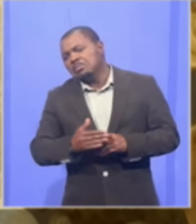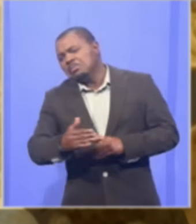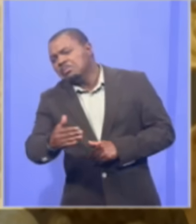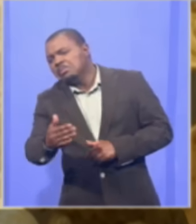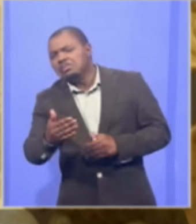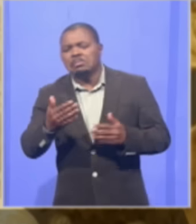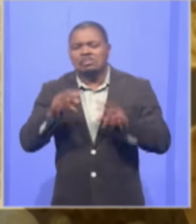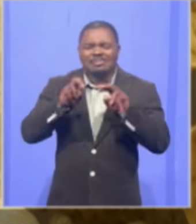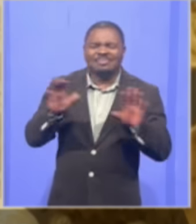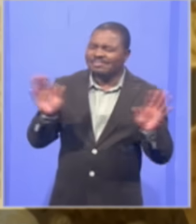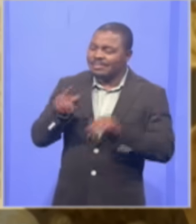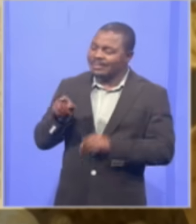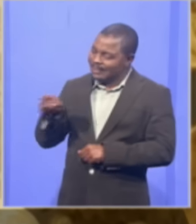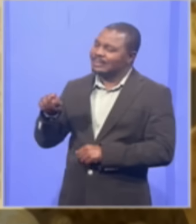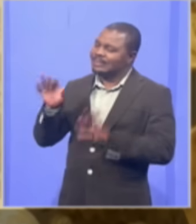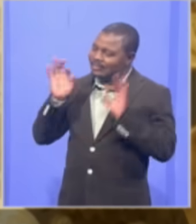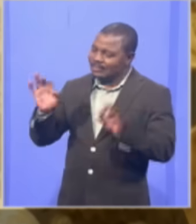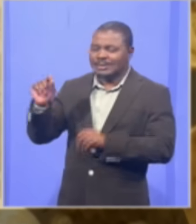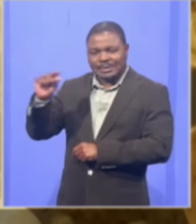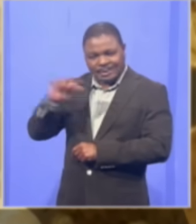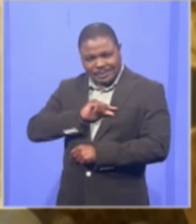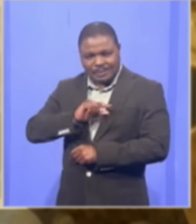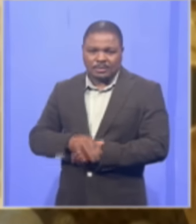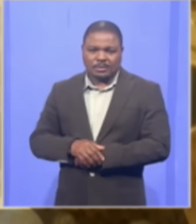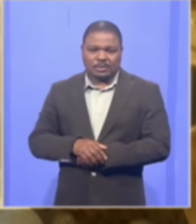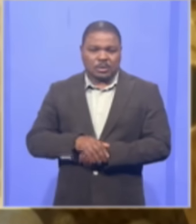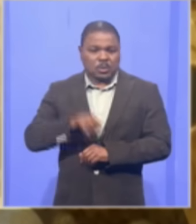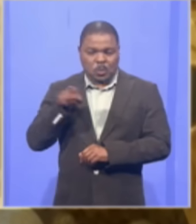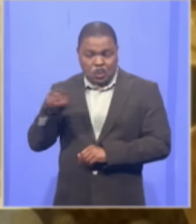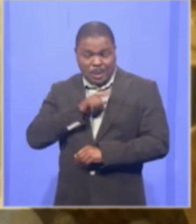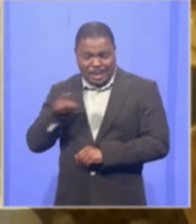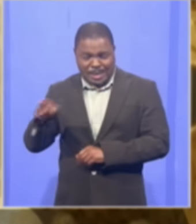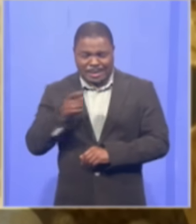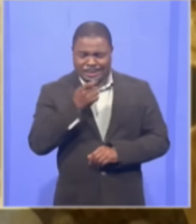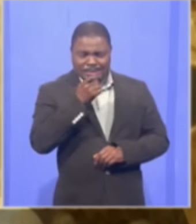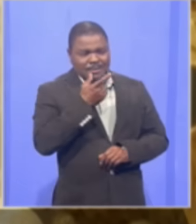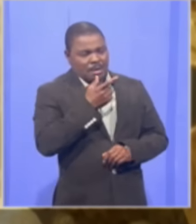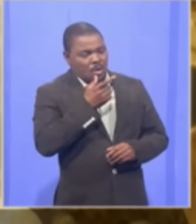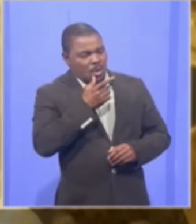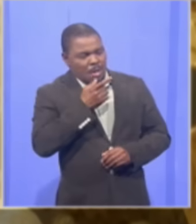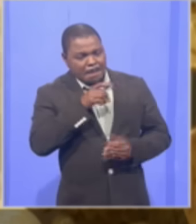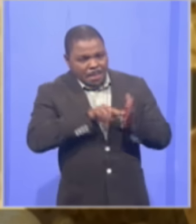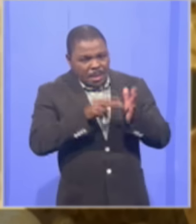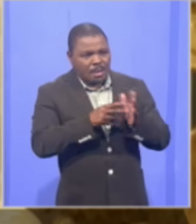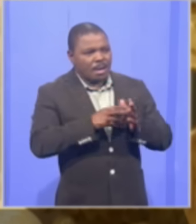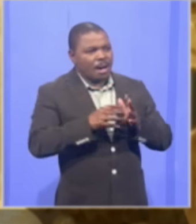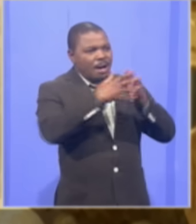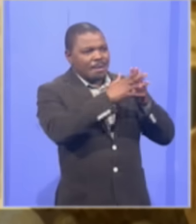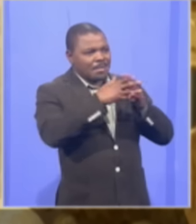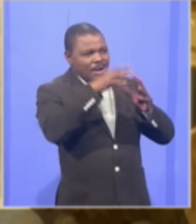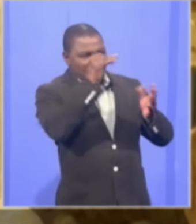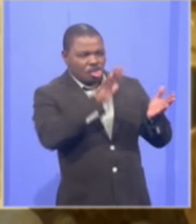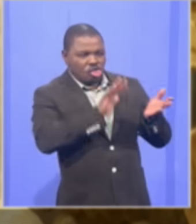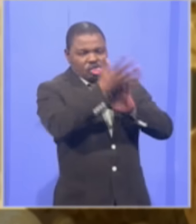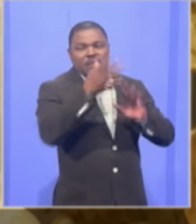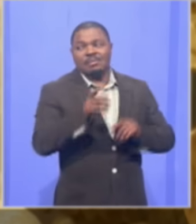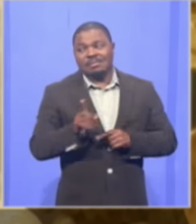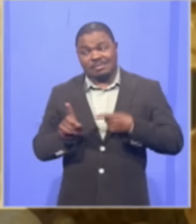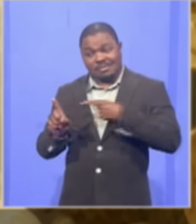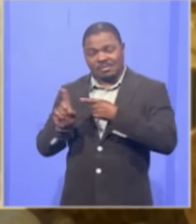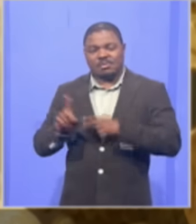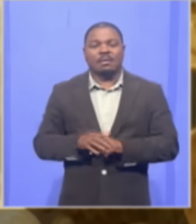It's there. He's guilty. This was treason. This was every word you can think of. They tried to